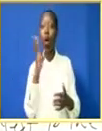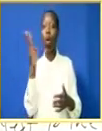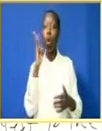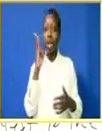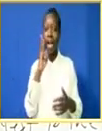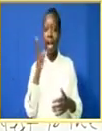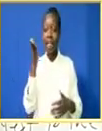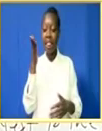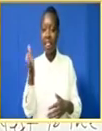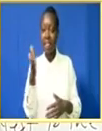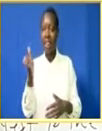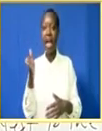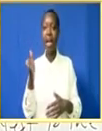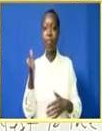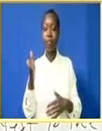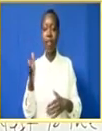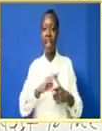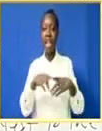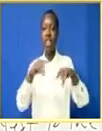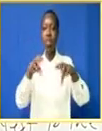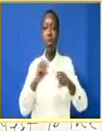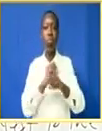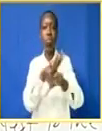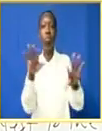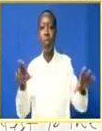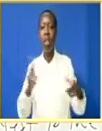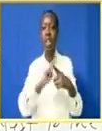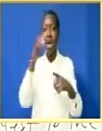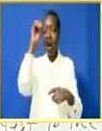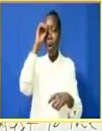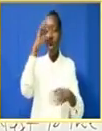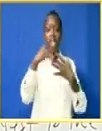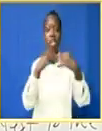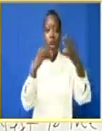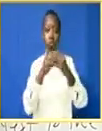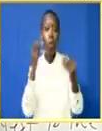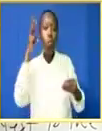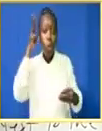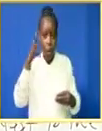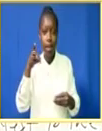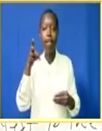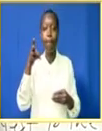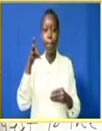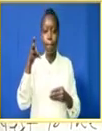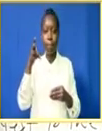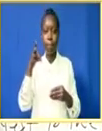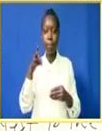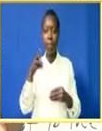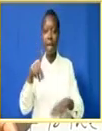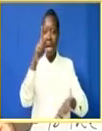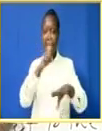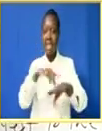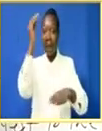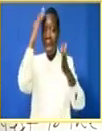on the ground, mm-hmm, and it is going to leave the ground with funny holes. Yes. To an extent that the ground, the planners, when they are going to